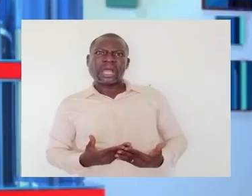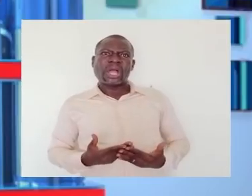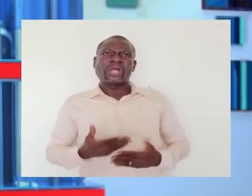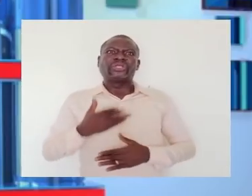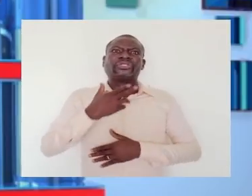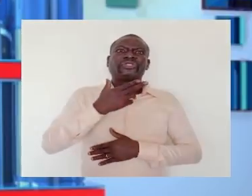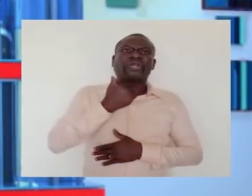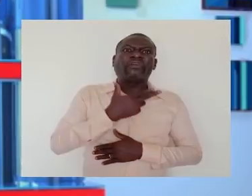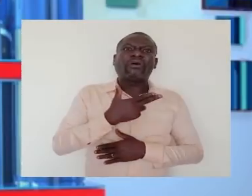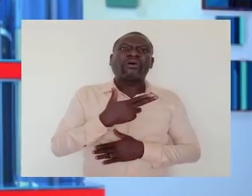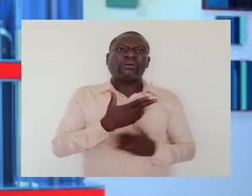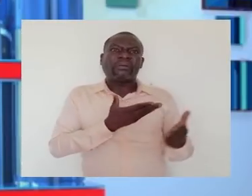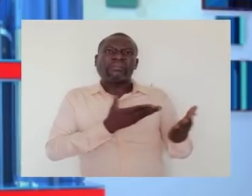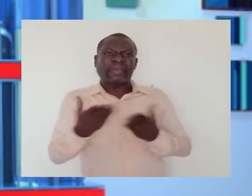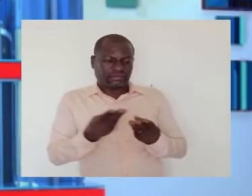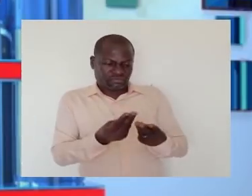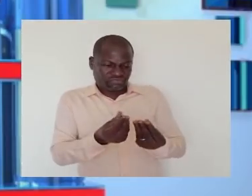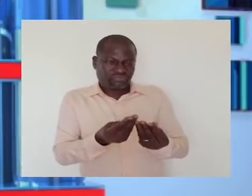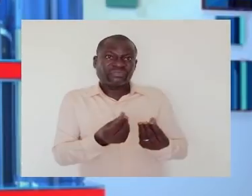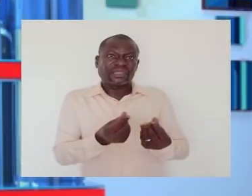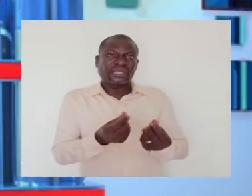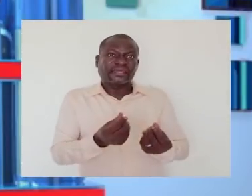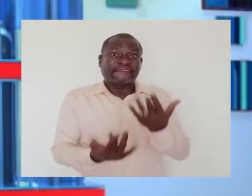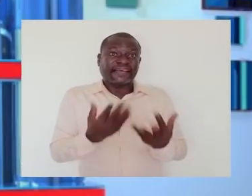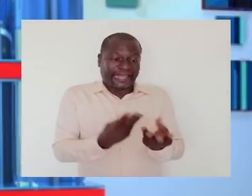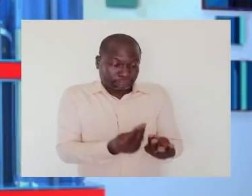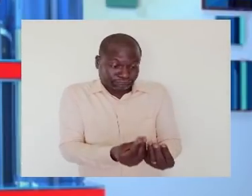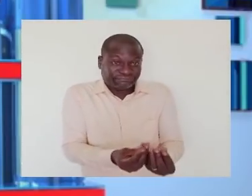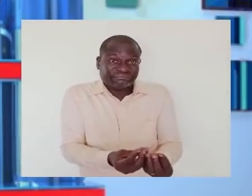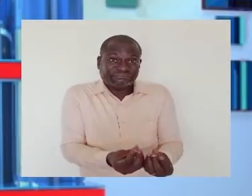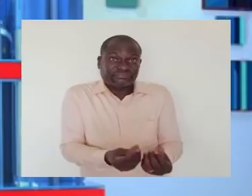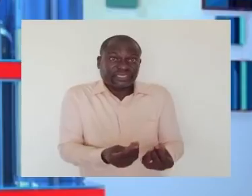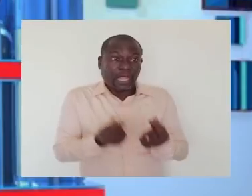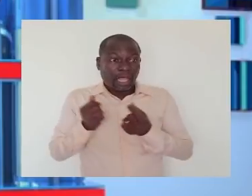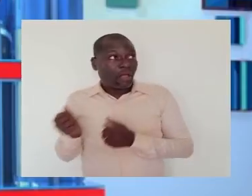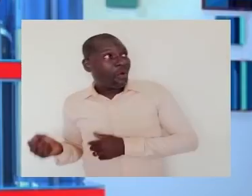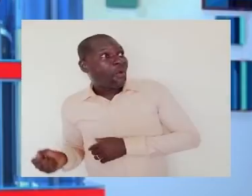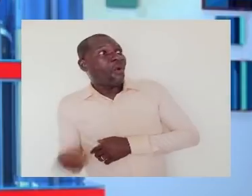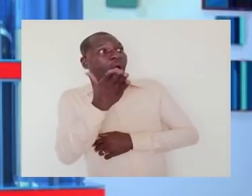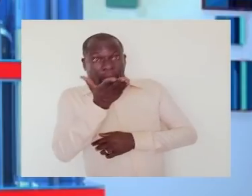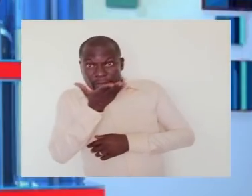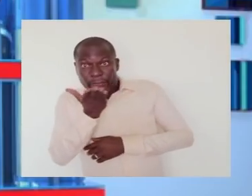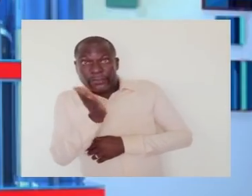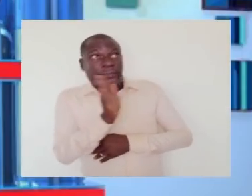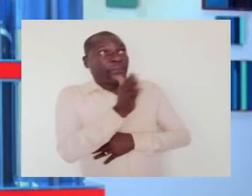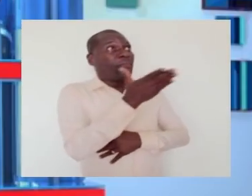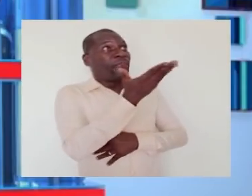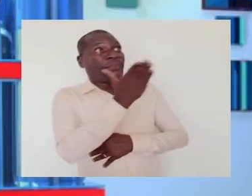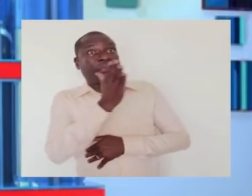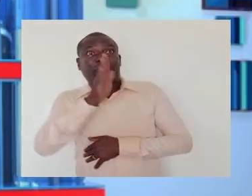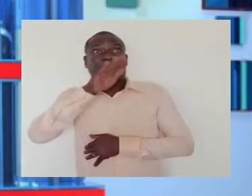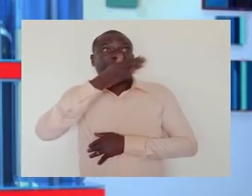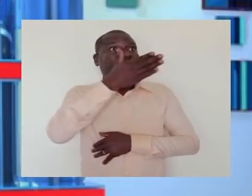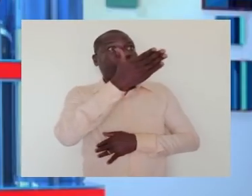Wasofo tu midi ensong. Ekwa jina aswane dem. Na watu. Sadie enframano efa